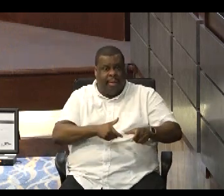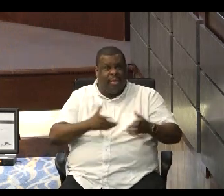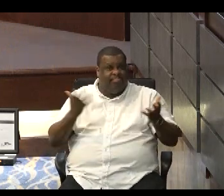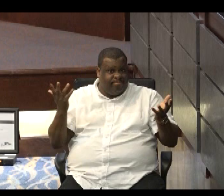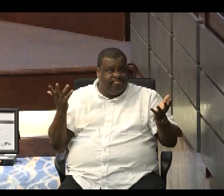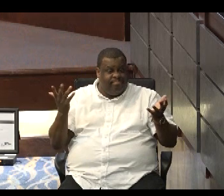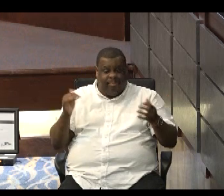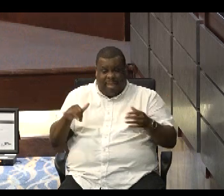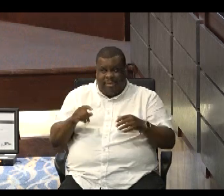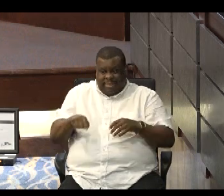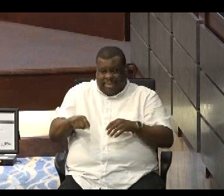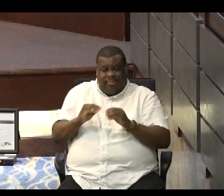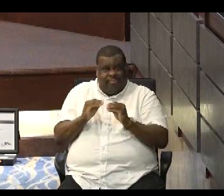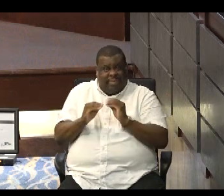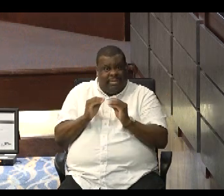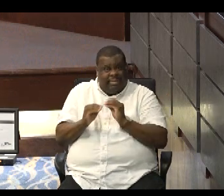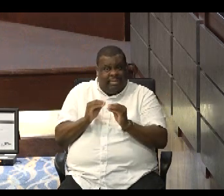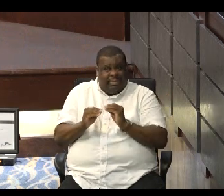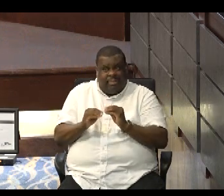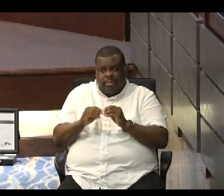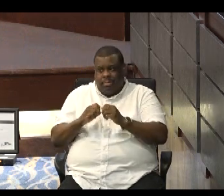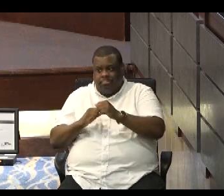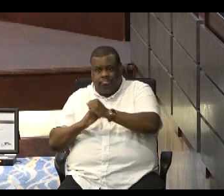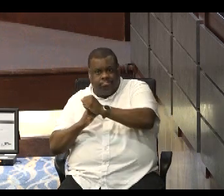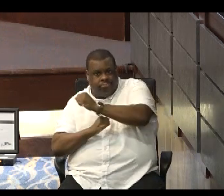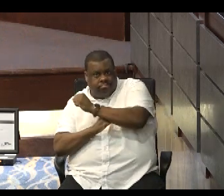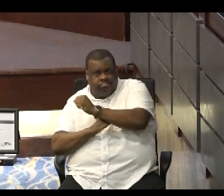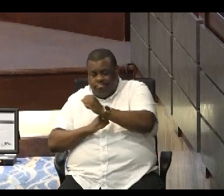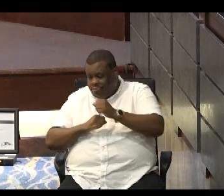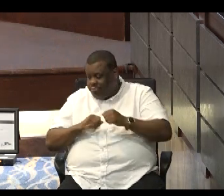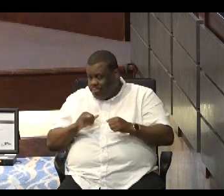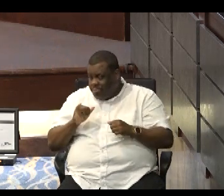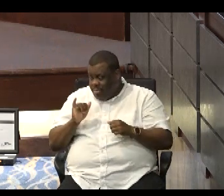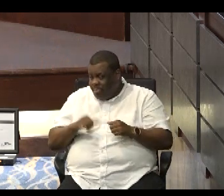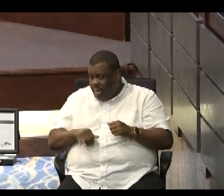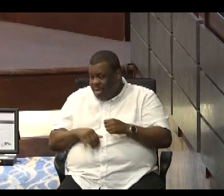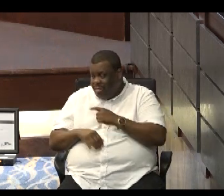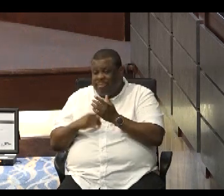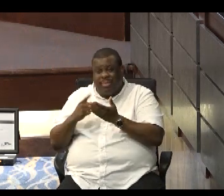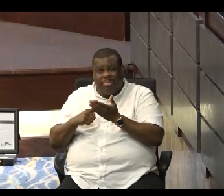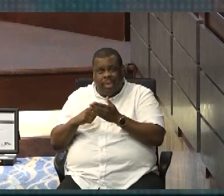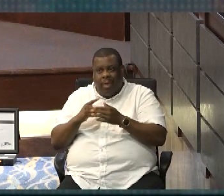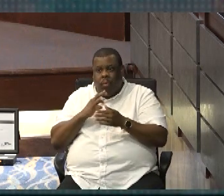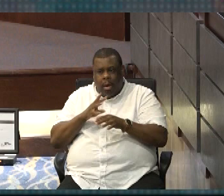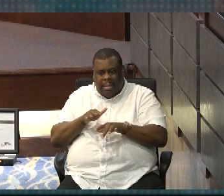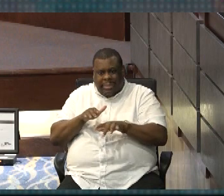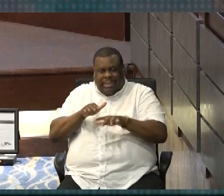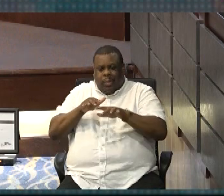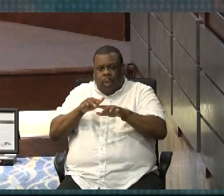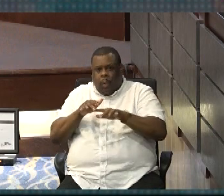and we do some preventive maintenance projects. We actually have to go fix the drainage issues that we have.